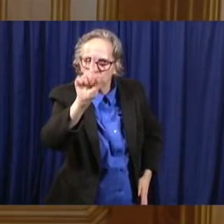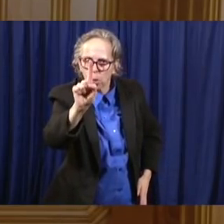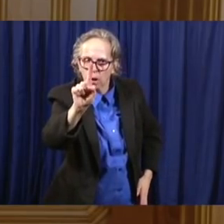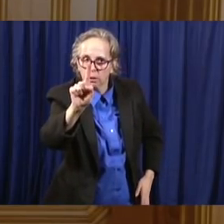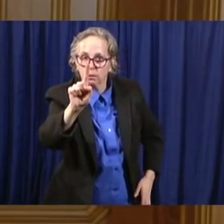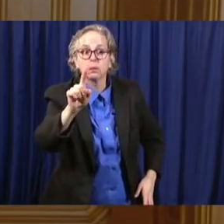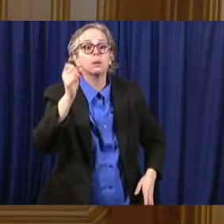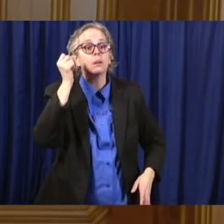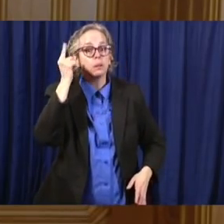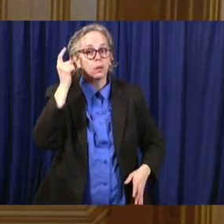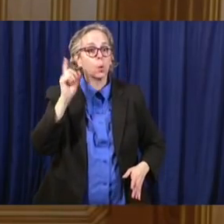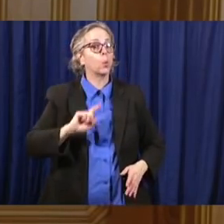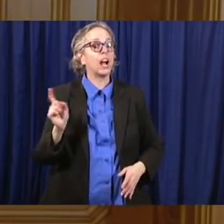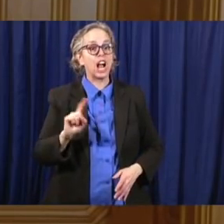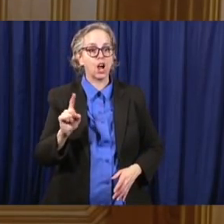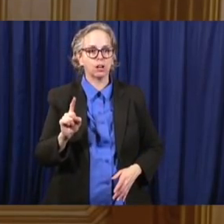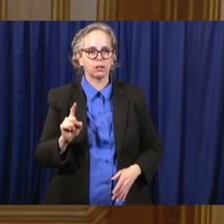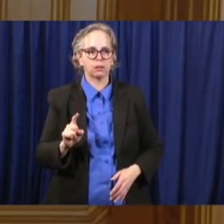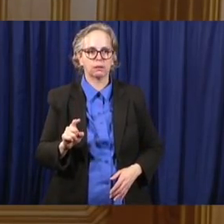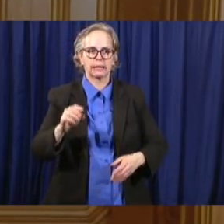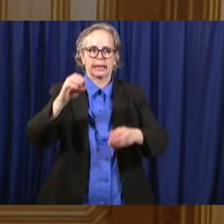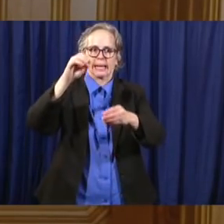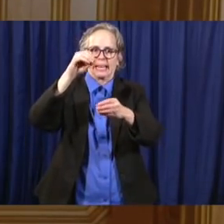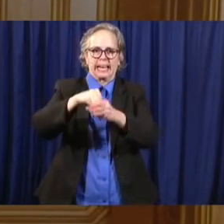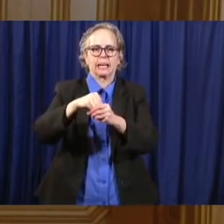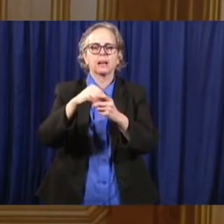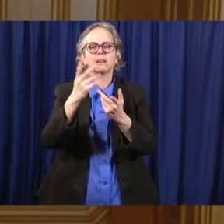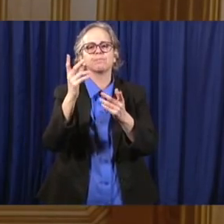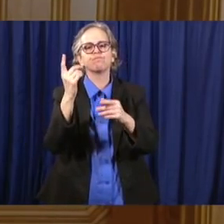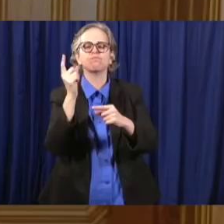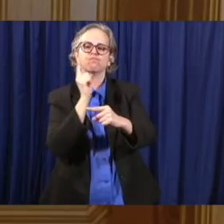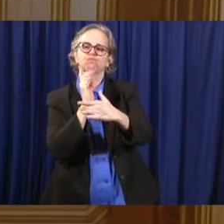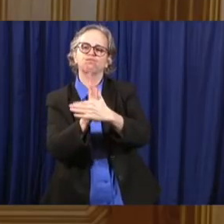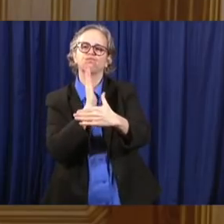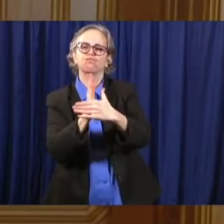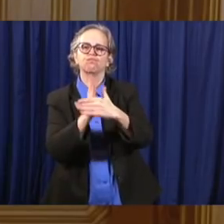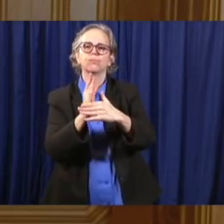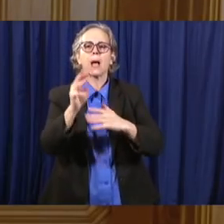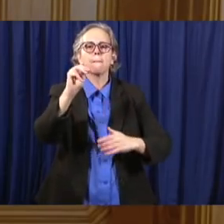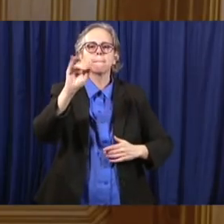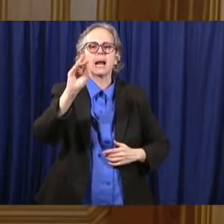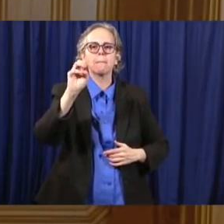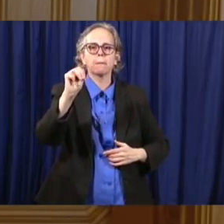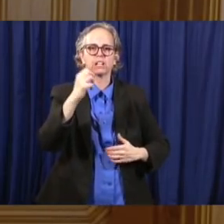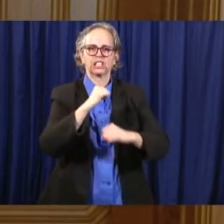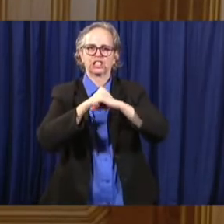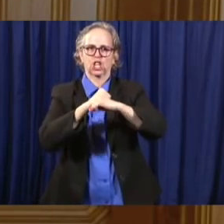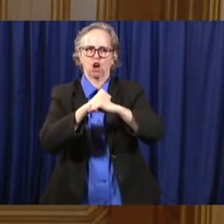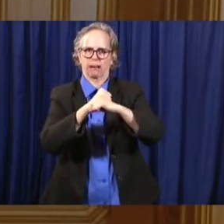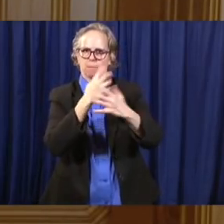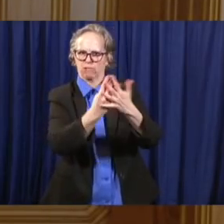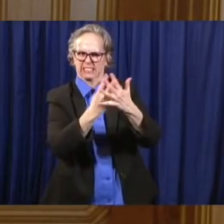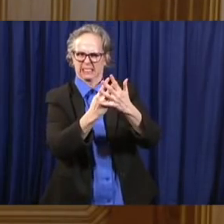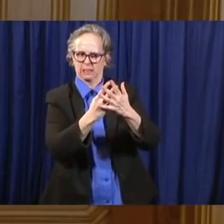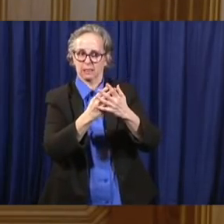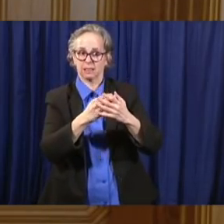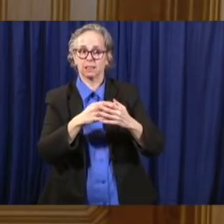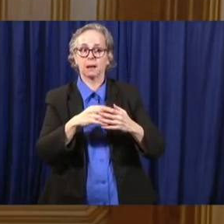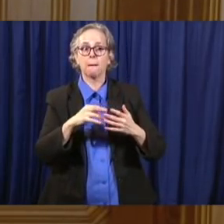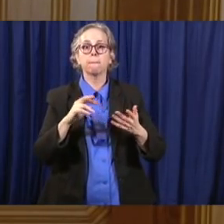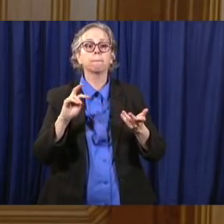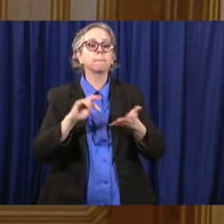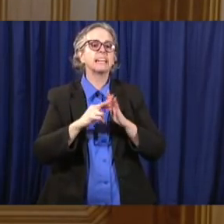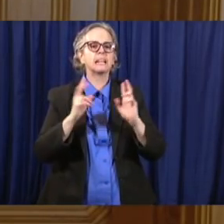prisons. Prisoners in these facilities live in what's called open bays with 80 to 300 people in a